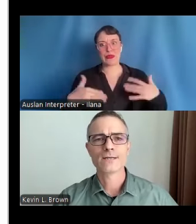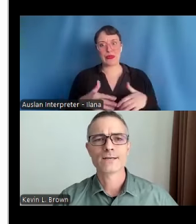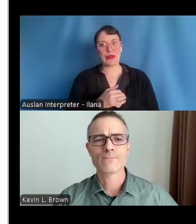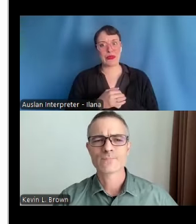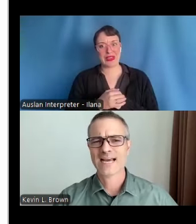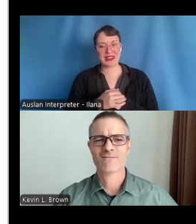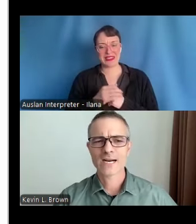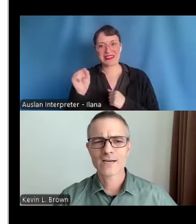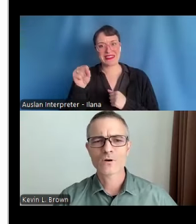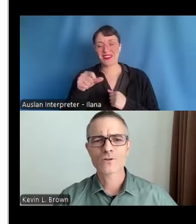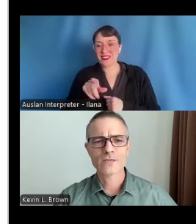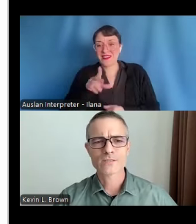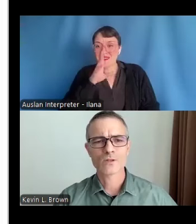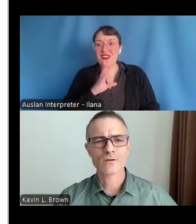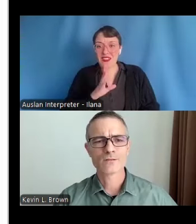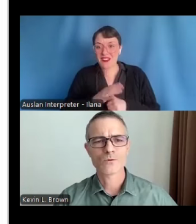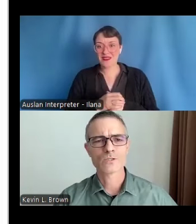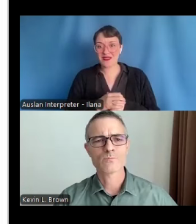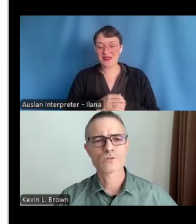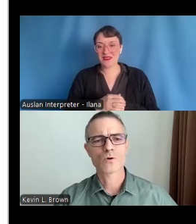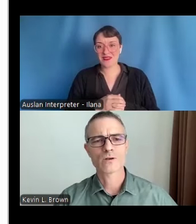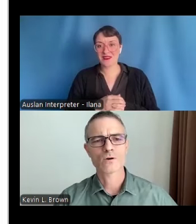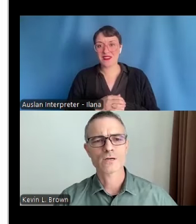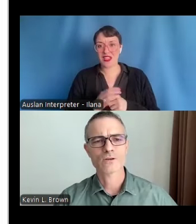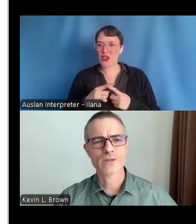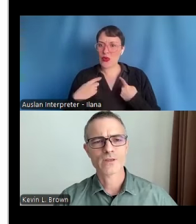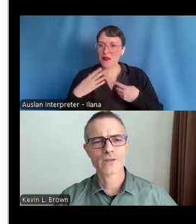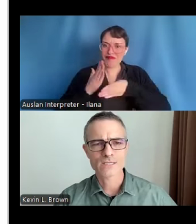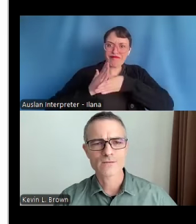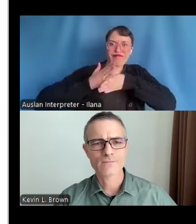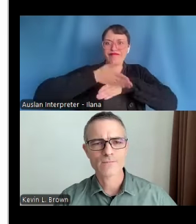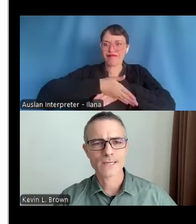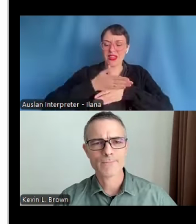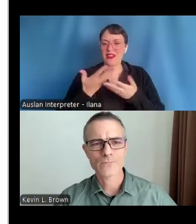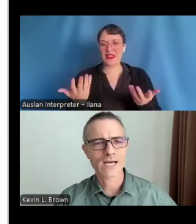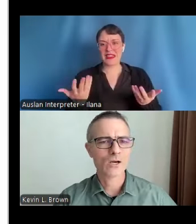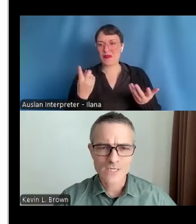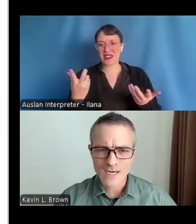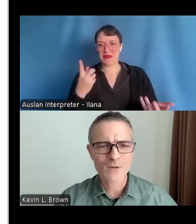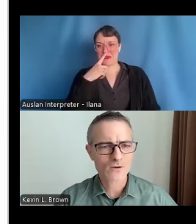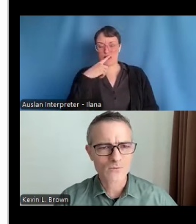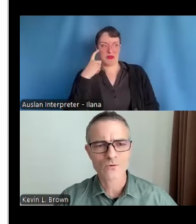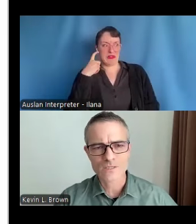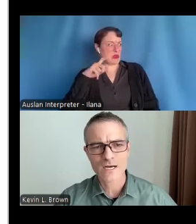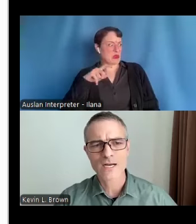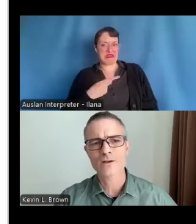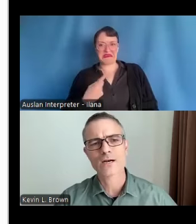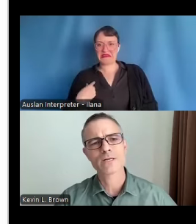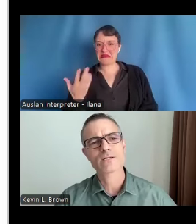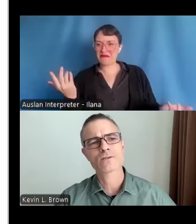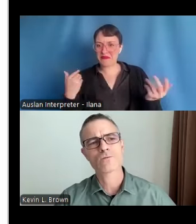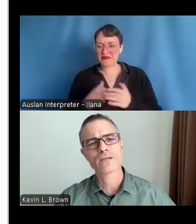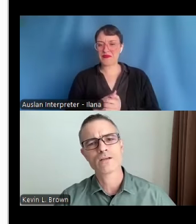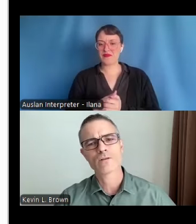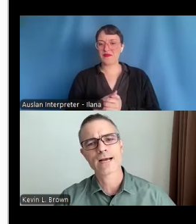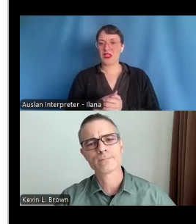too sad, right? We're all doing some of the world's most important work. So thank you for this. Yeah, no time, under-resourced, a lot of good comments